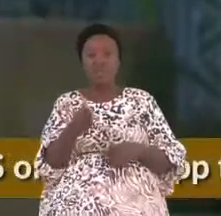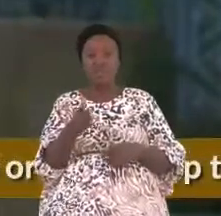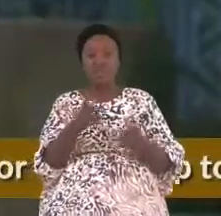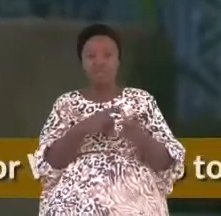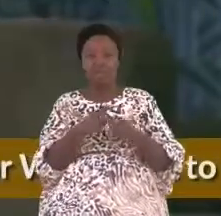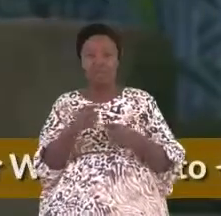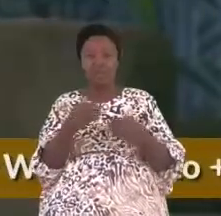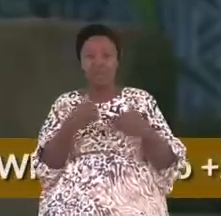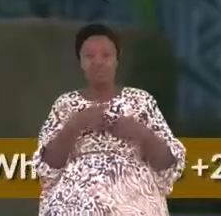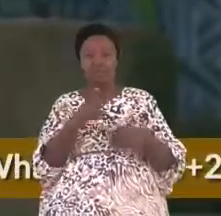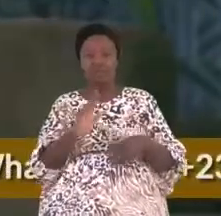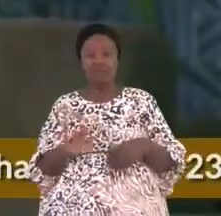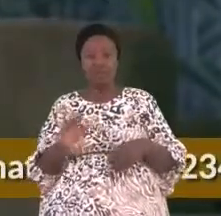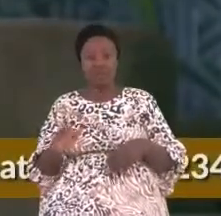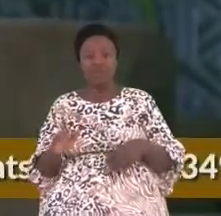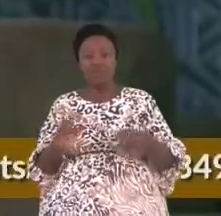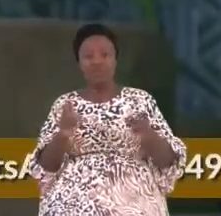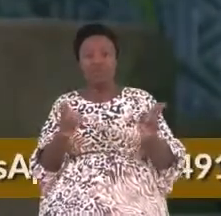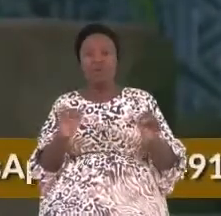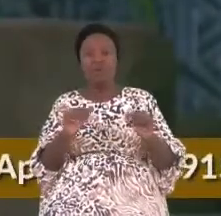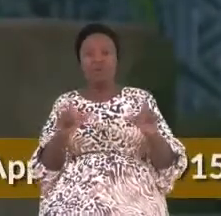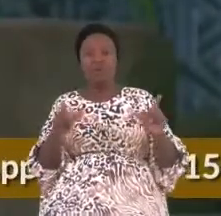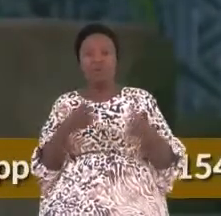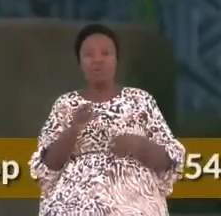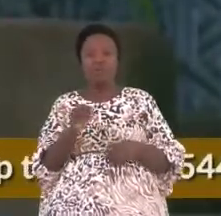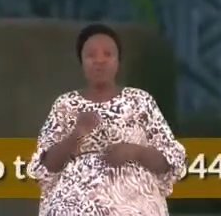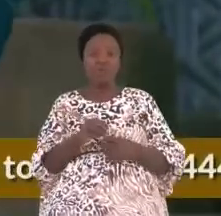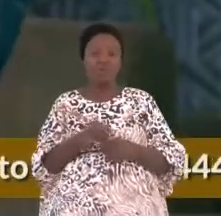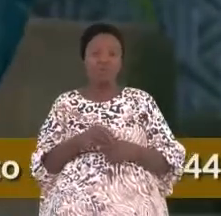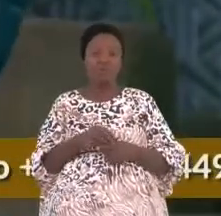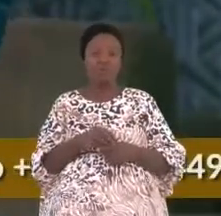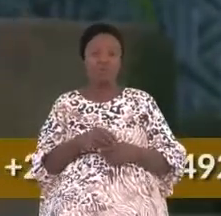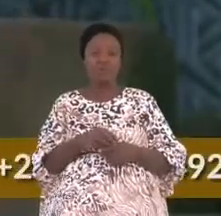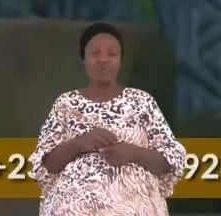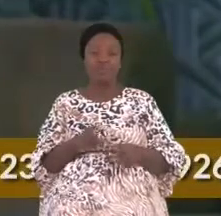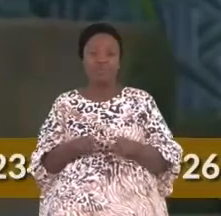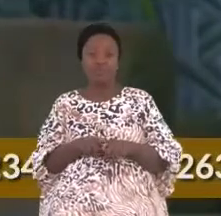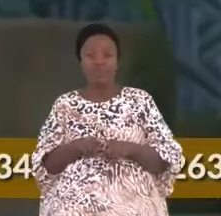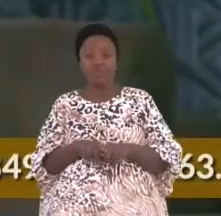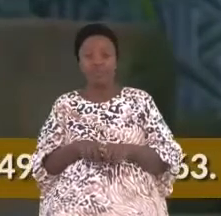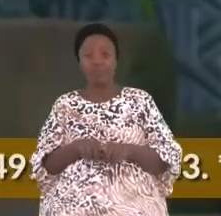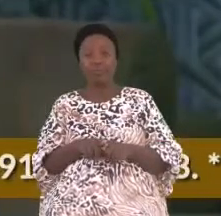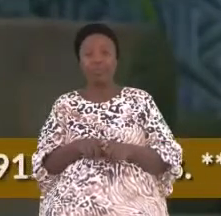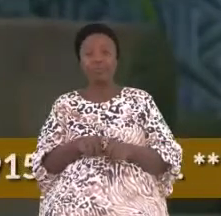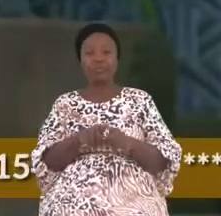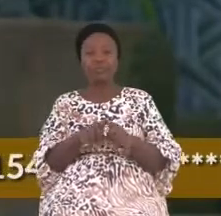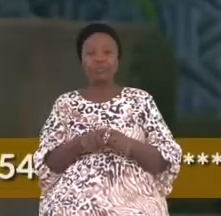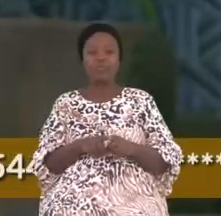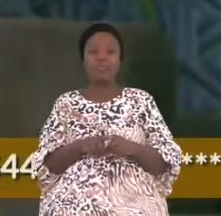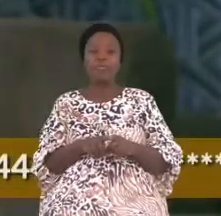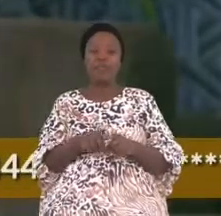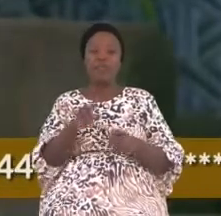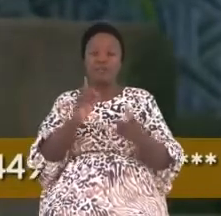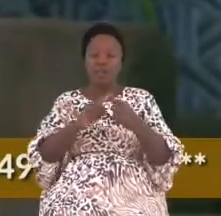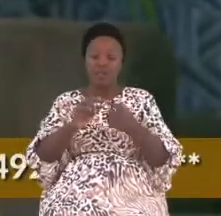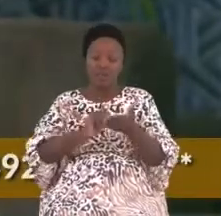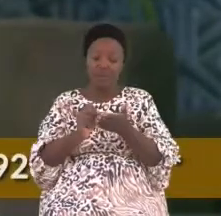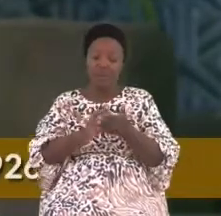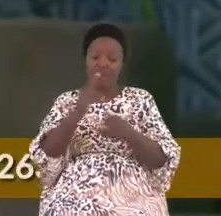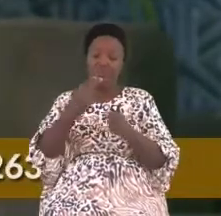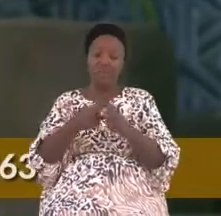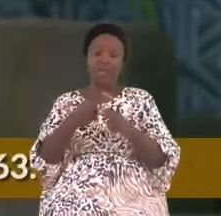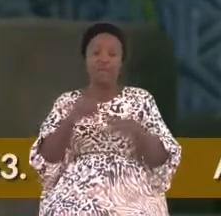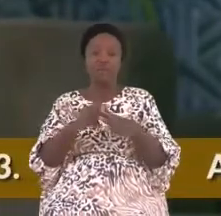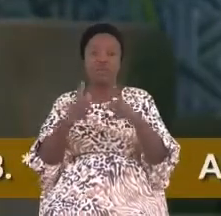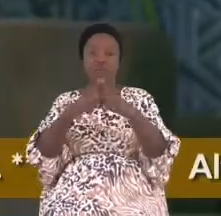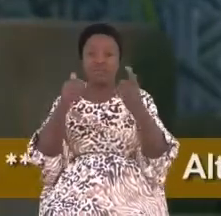children hall there by my right hand side let's get there please you will feel your name in capital letter do